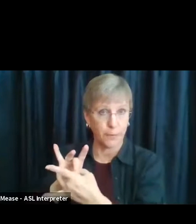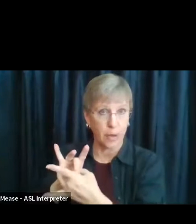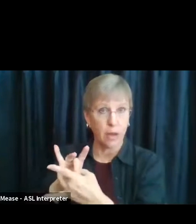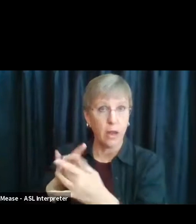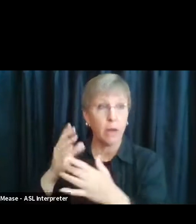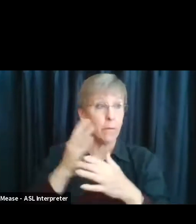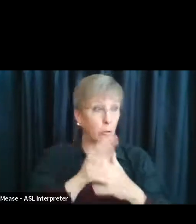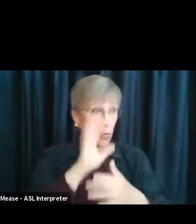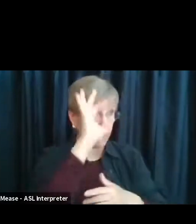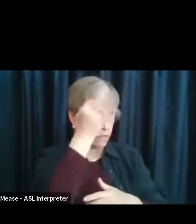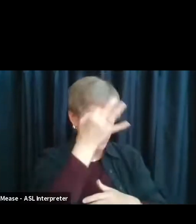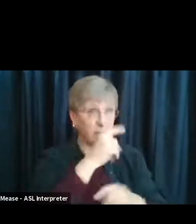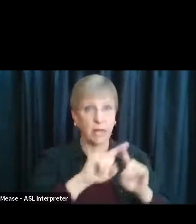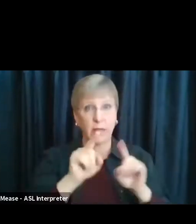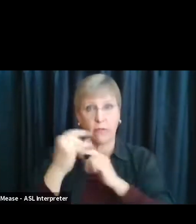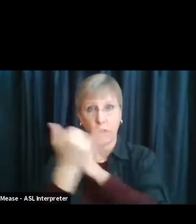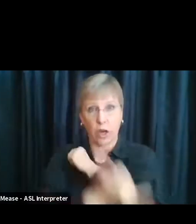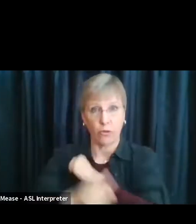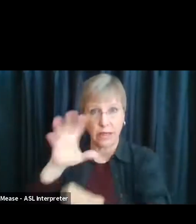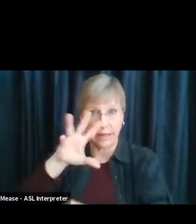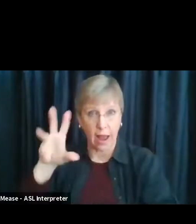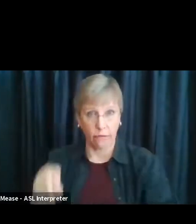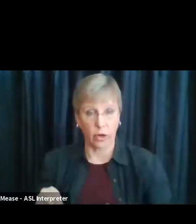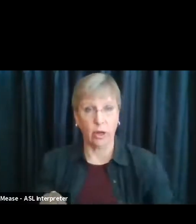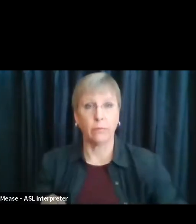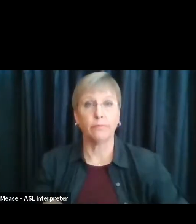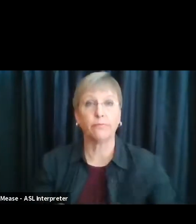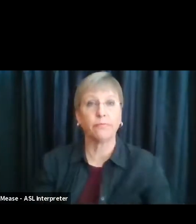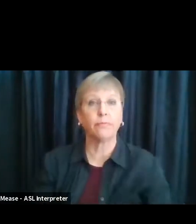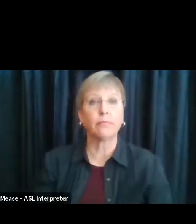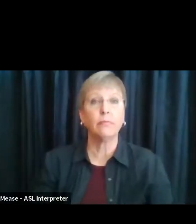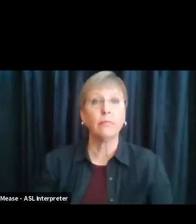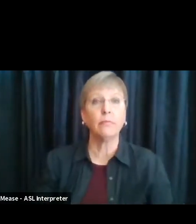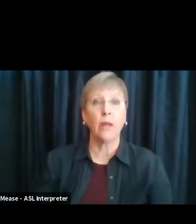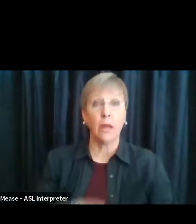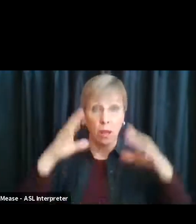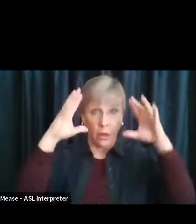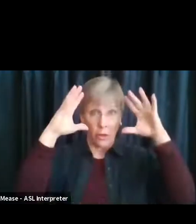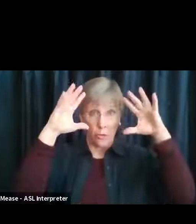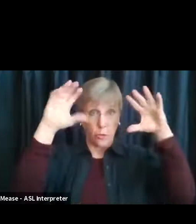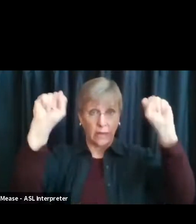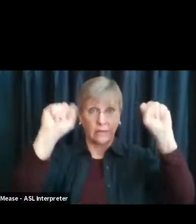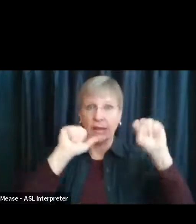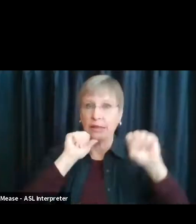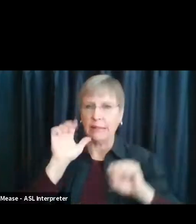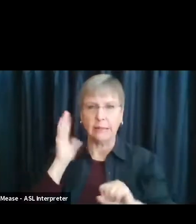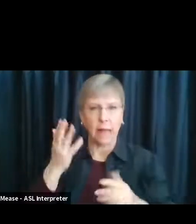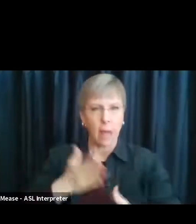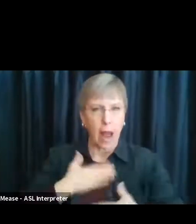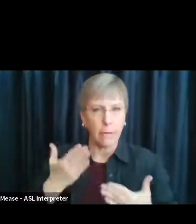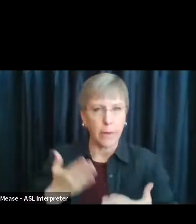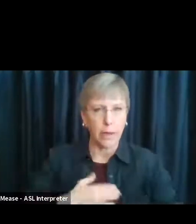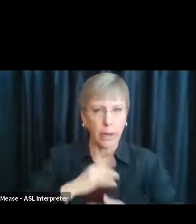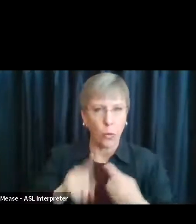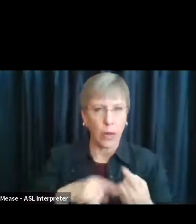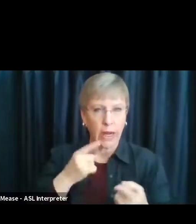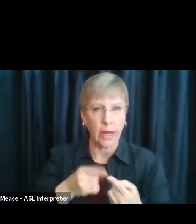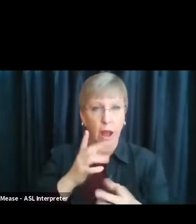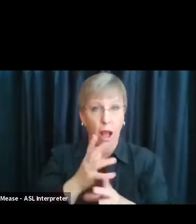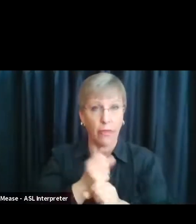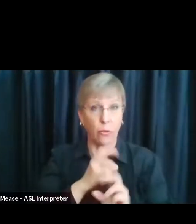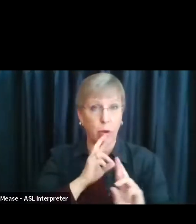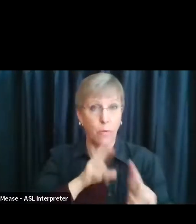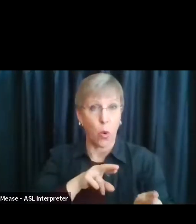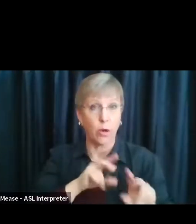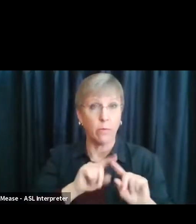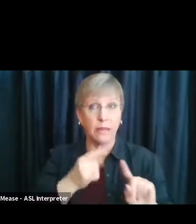France and the different countries of Africa. And the president didn't seem very happy when he got the report, but